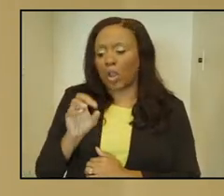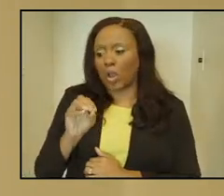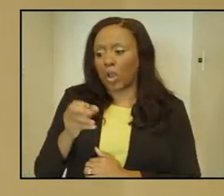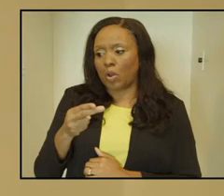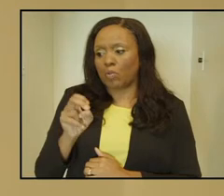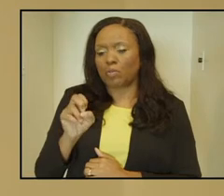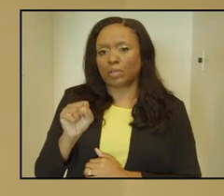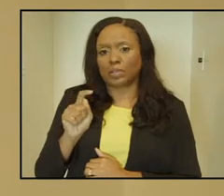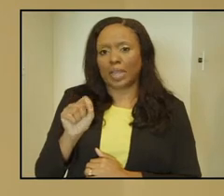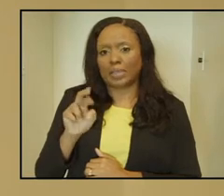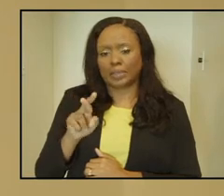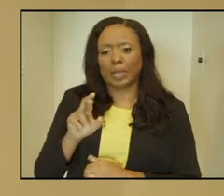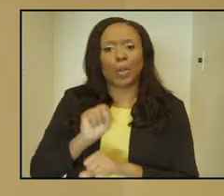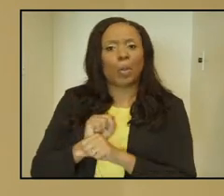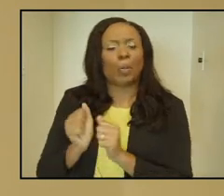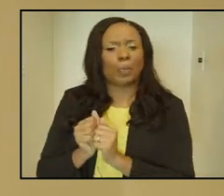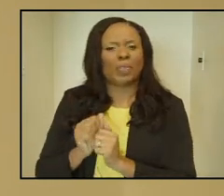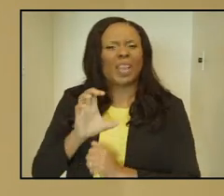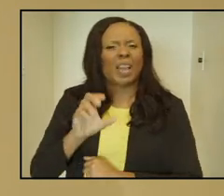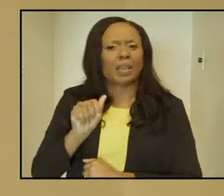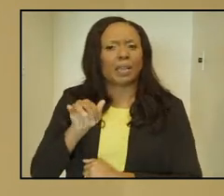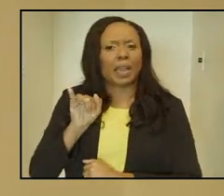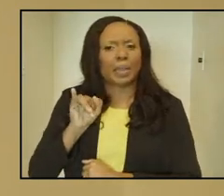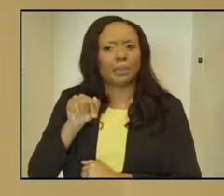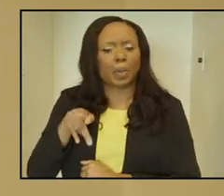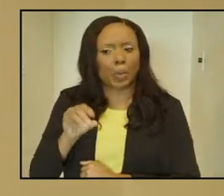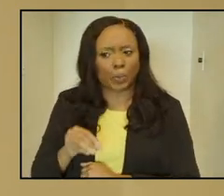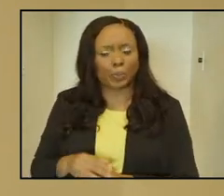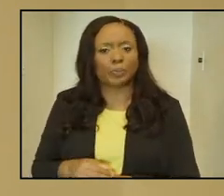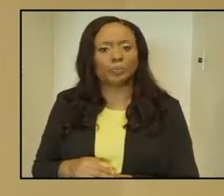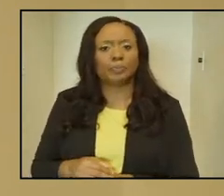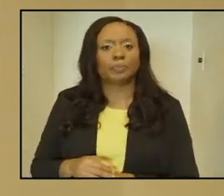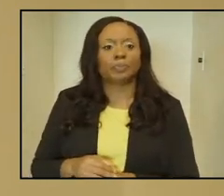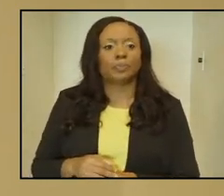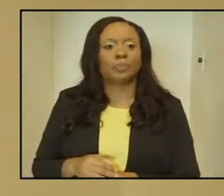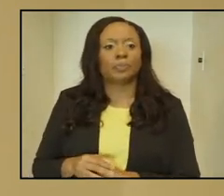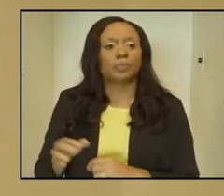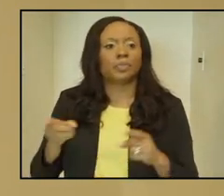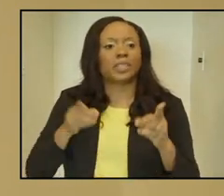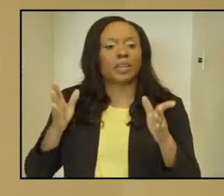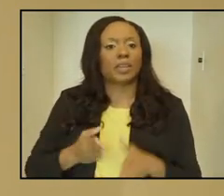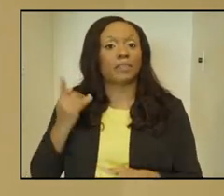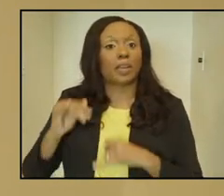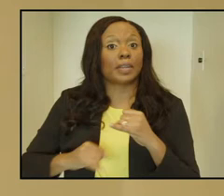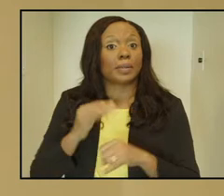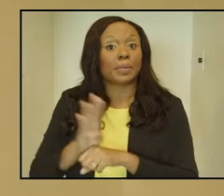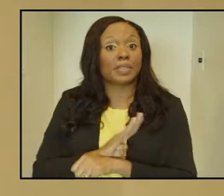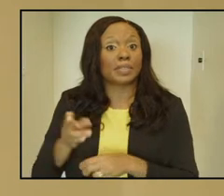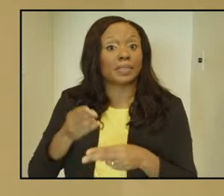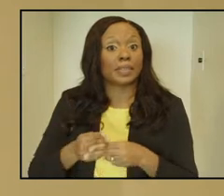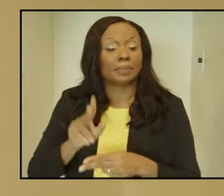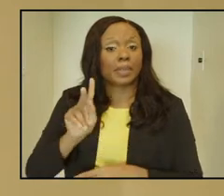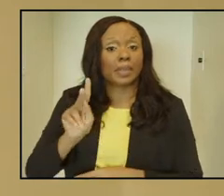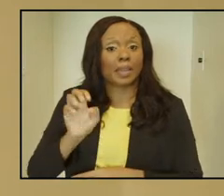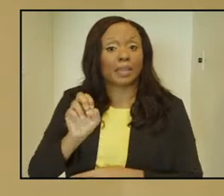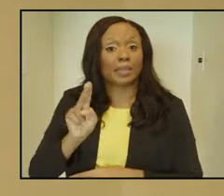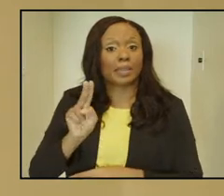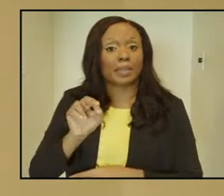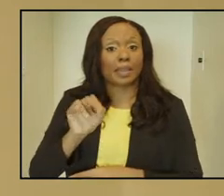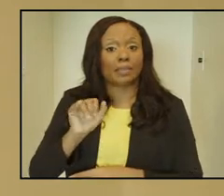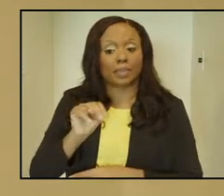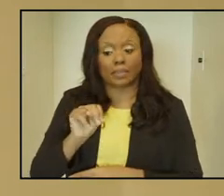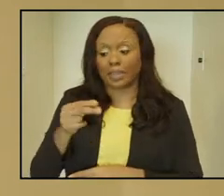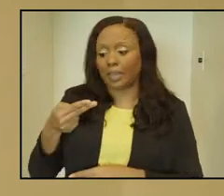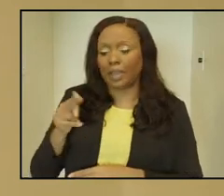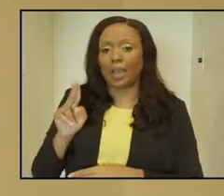Intellectual Property. Mr. Kevin Hunt, Director, International Business Unit. Ms. Tamar Grant, Deputy